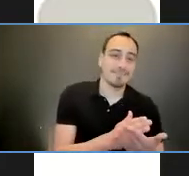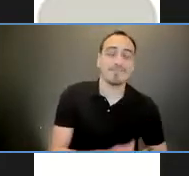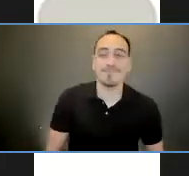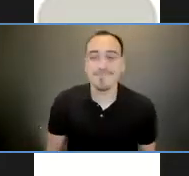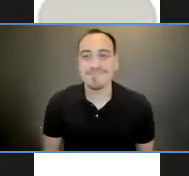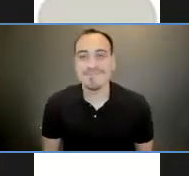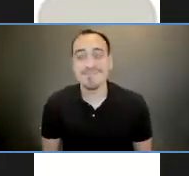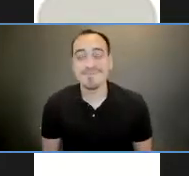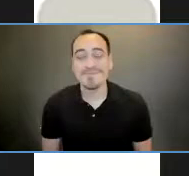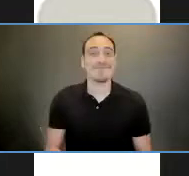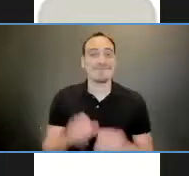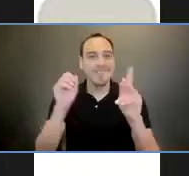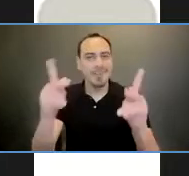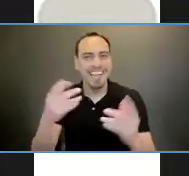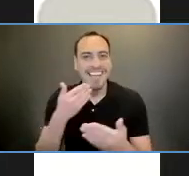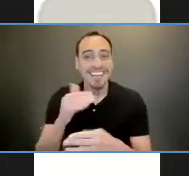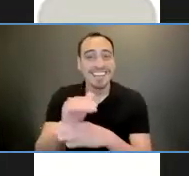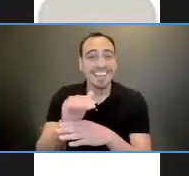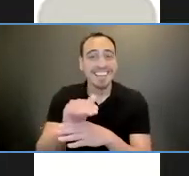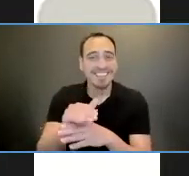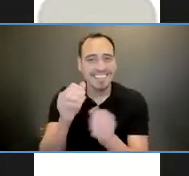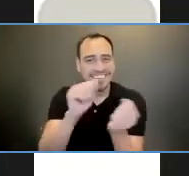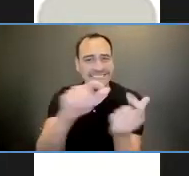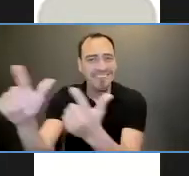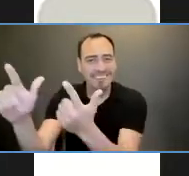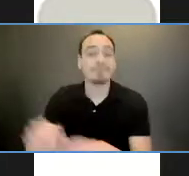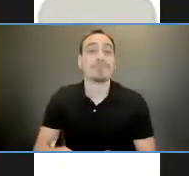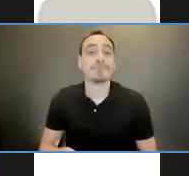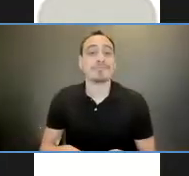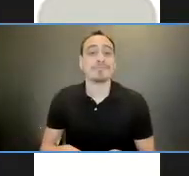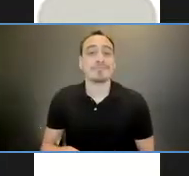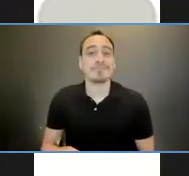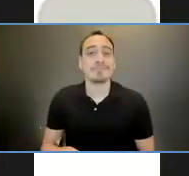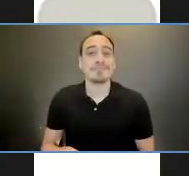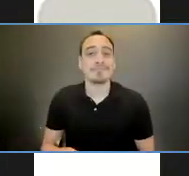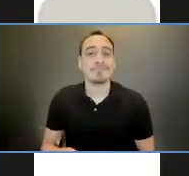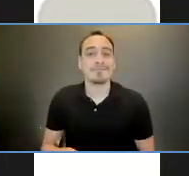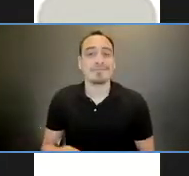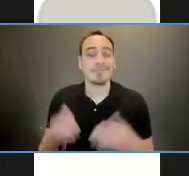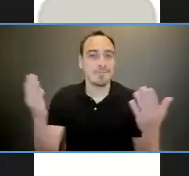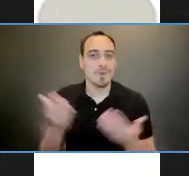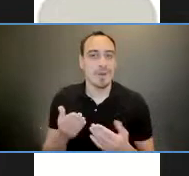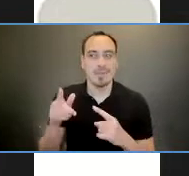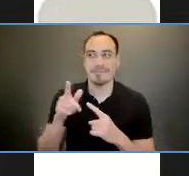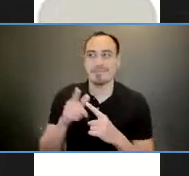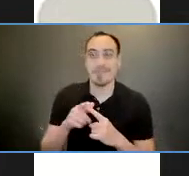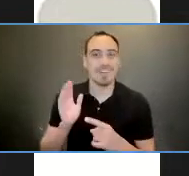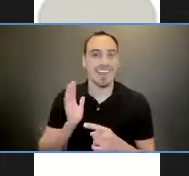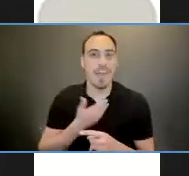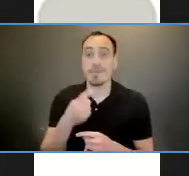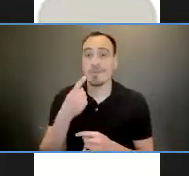All right, good evening, everyone, and welcome to tonight's Red Tier edition of our COVID-19 community